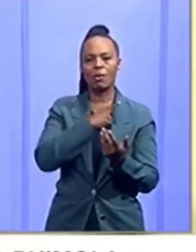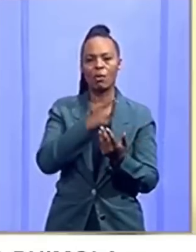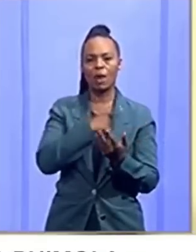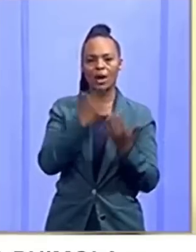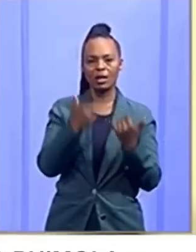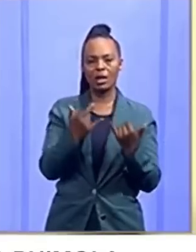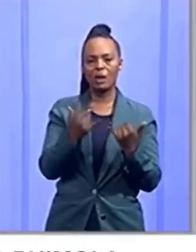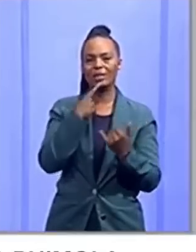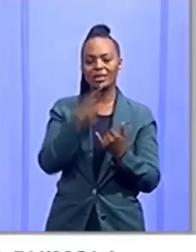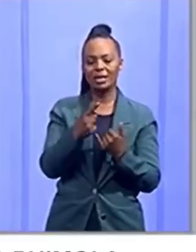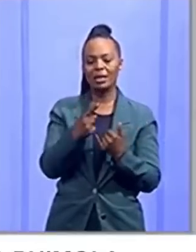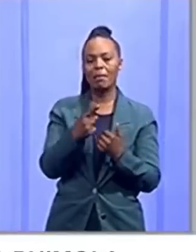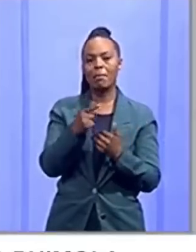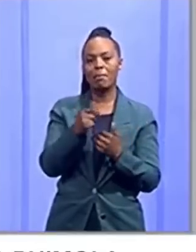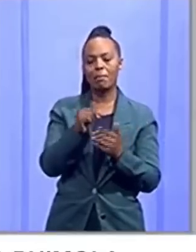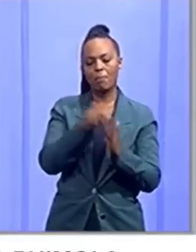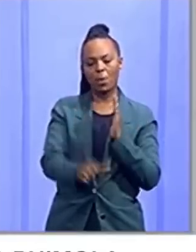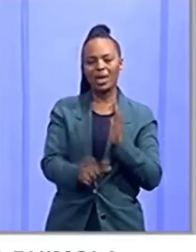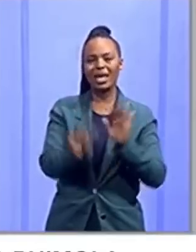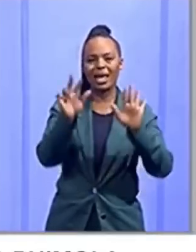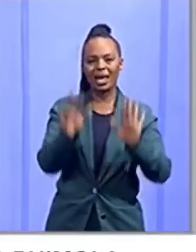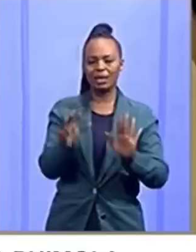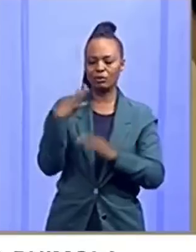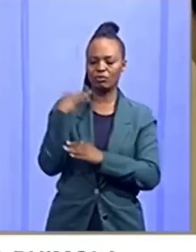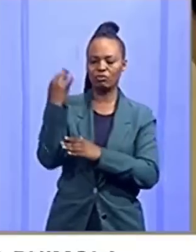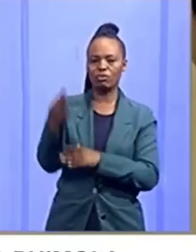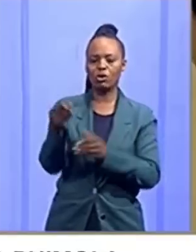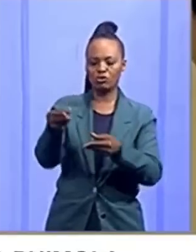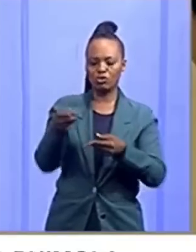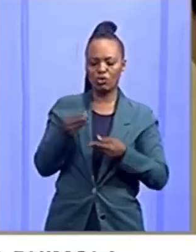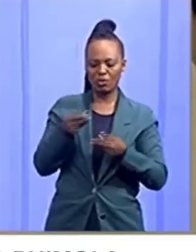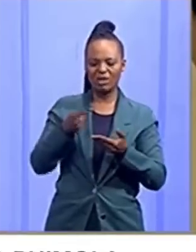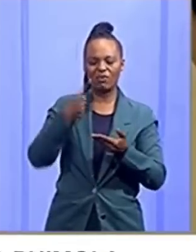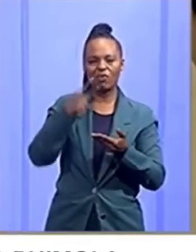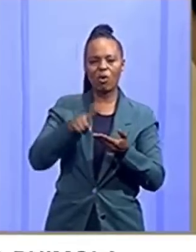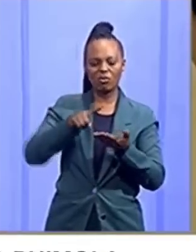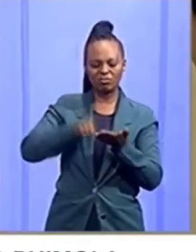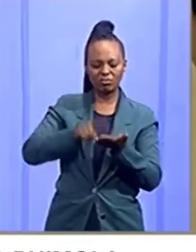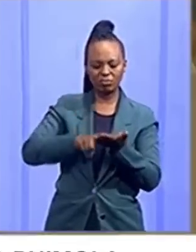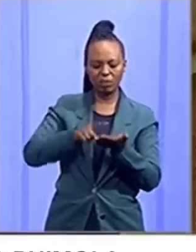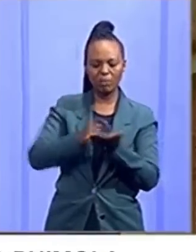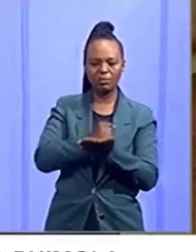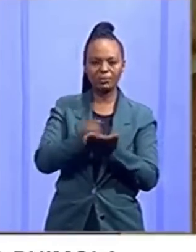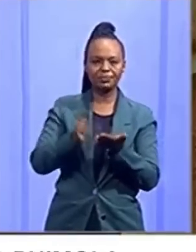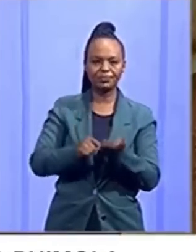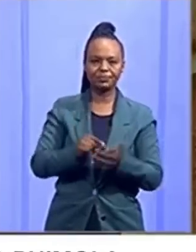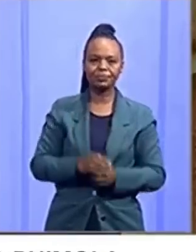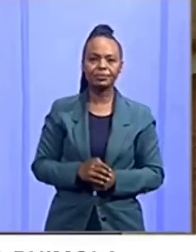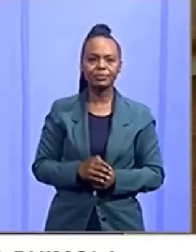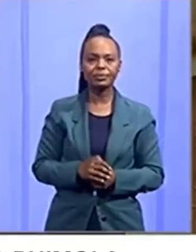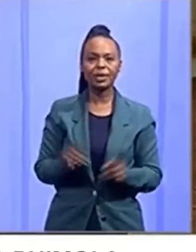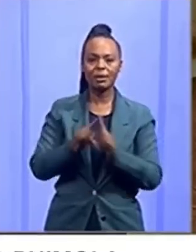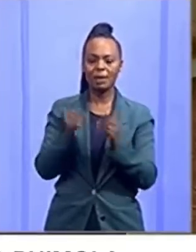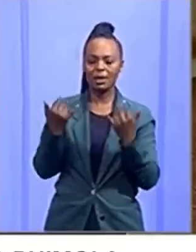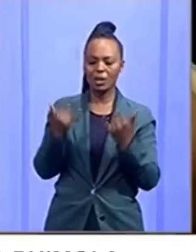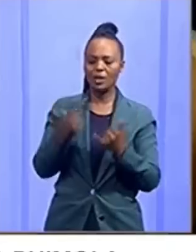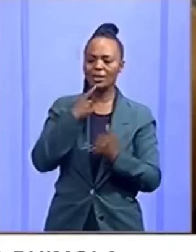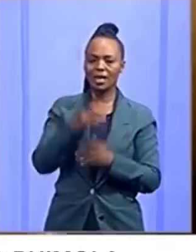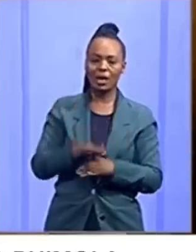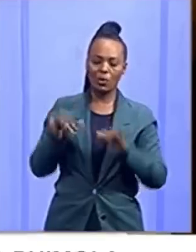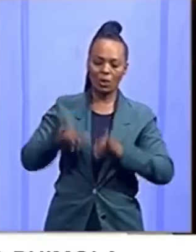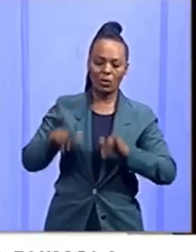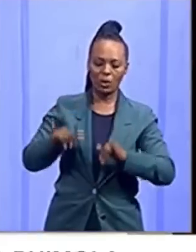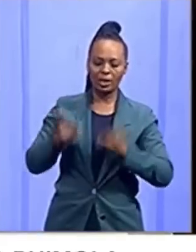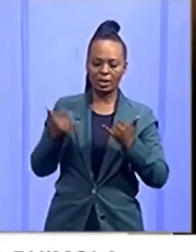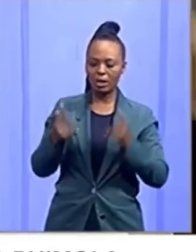sutisediwe go dibeke di le 8 go kopa ditshwantsho tsa ditokomane tse di gatisitsweng. Lephata la tshireletso la re le santse le letile go